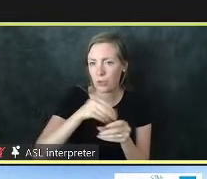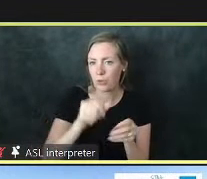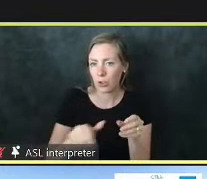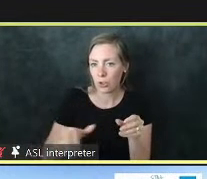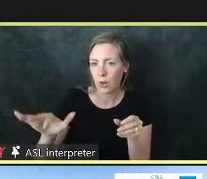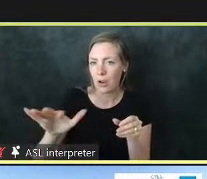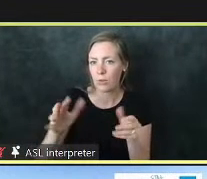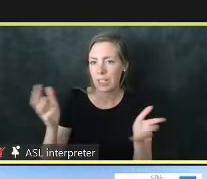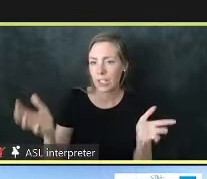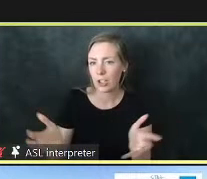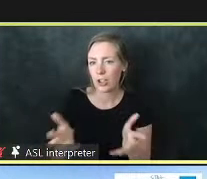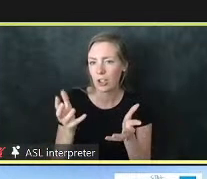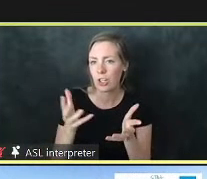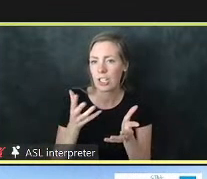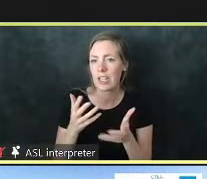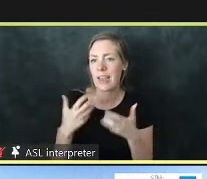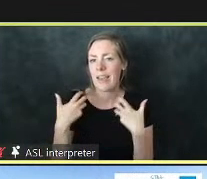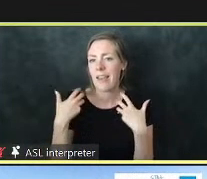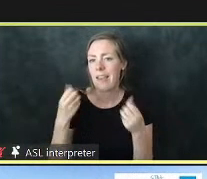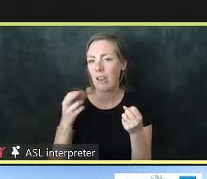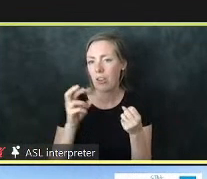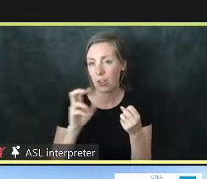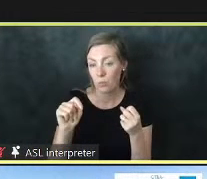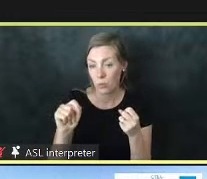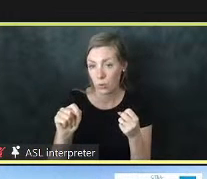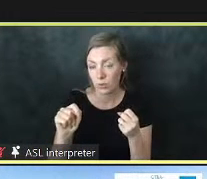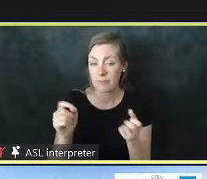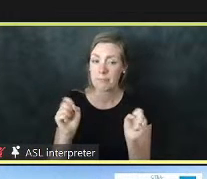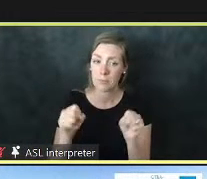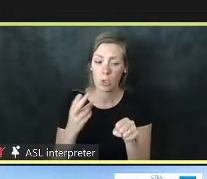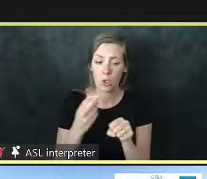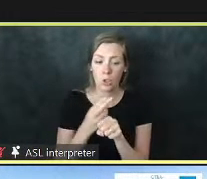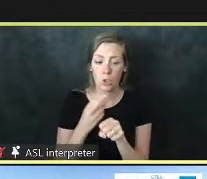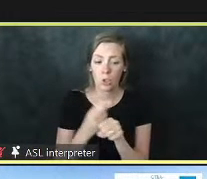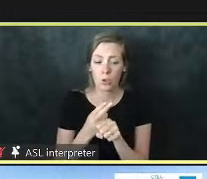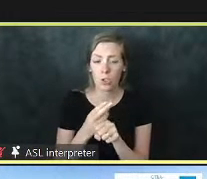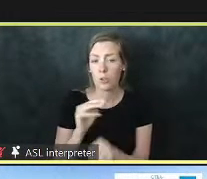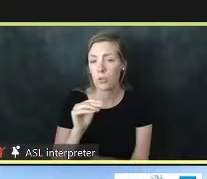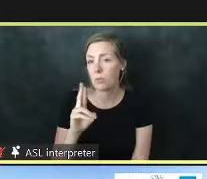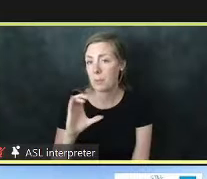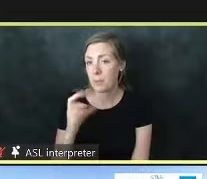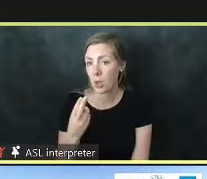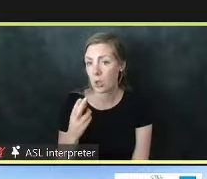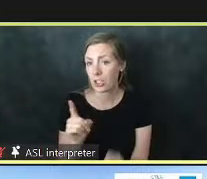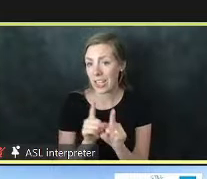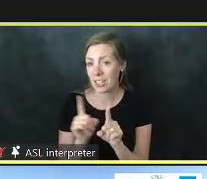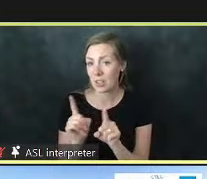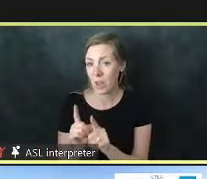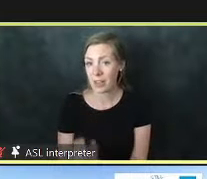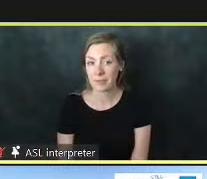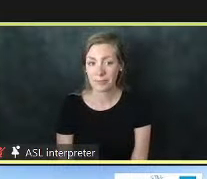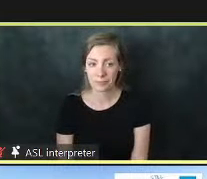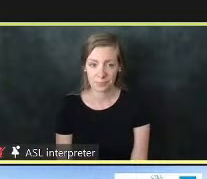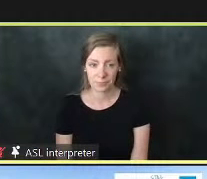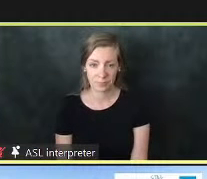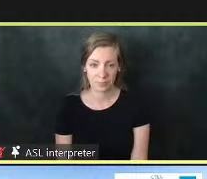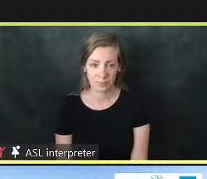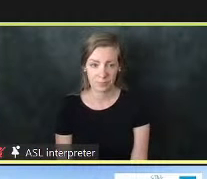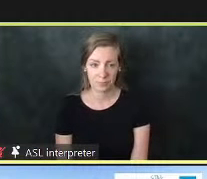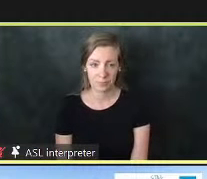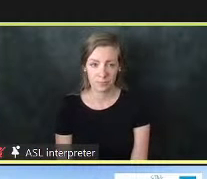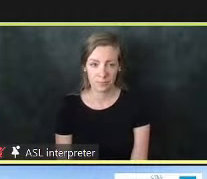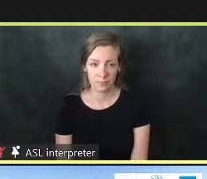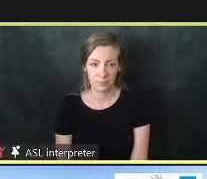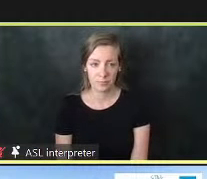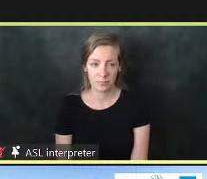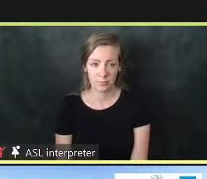roots. sirve. Se está Also, evaporando use y como mulch to help el reduce 80% del agua evaporative se va loss. a evaporar. En las Next slide, partes donde please. tiene plantas hay que